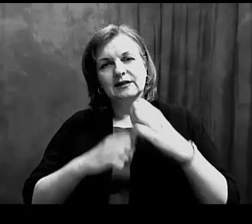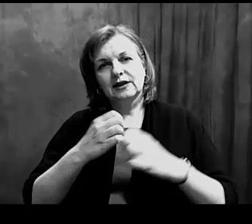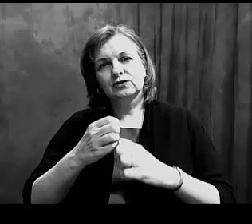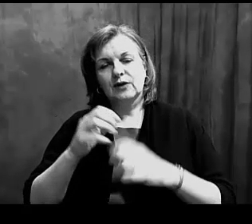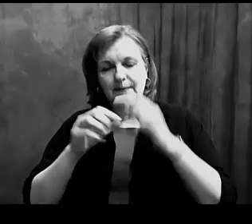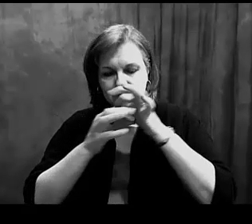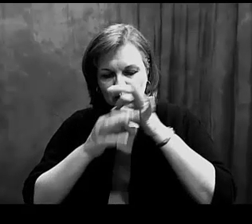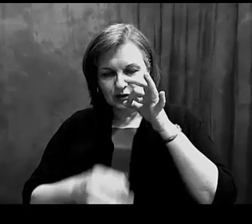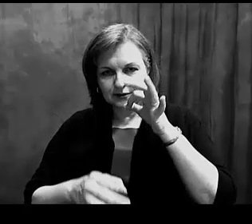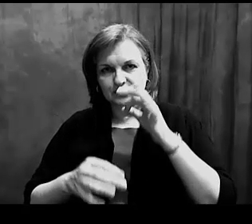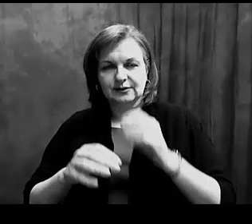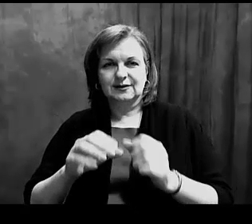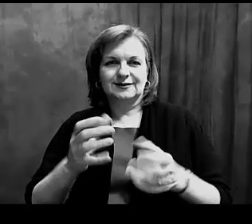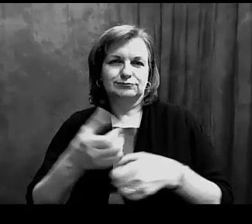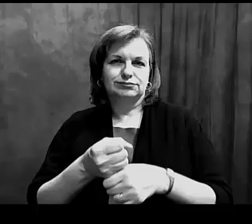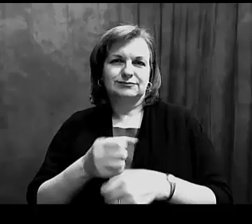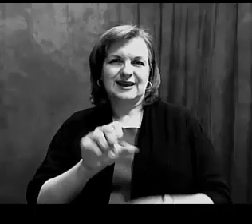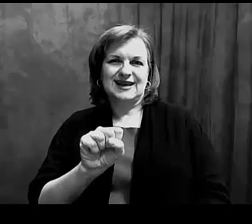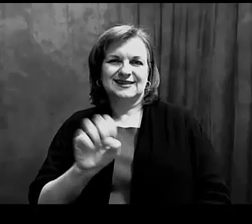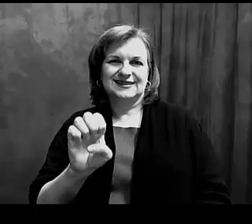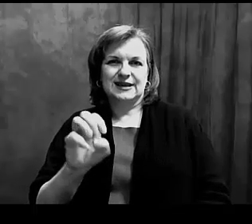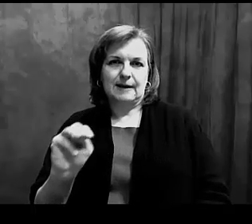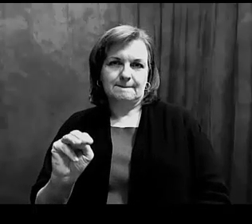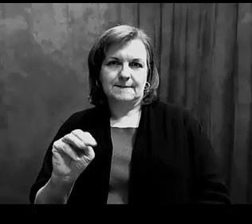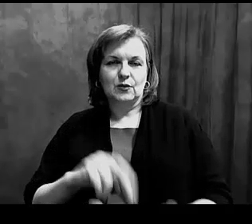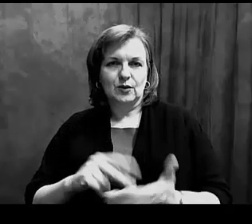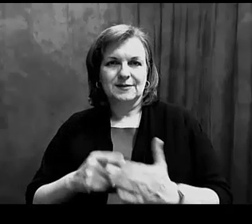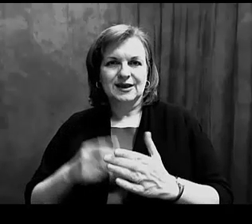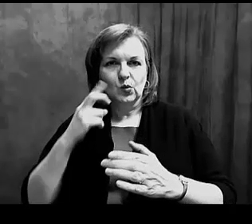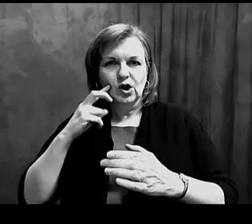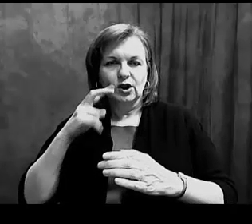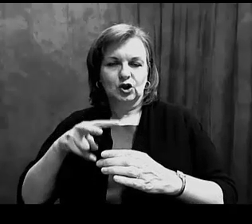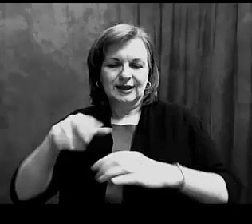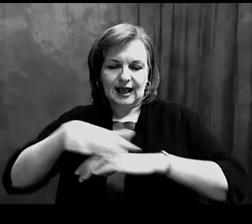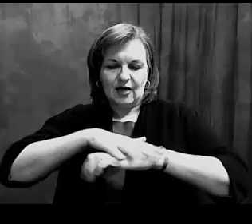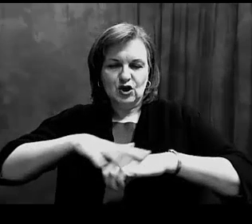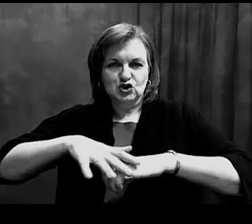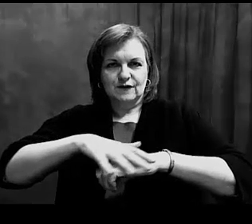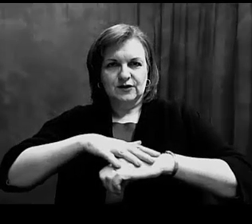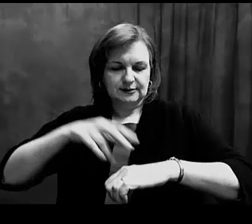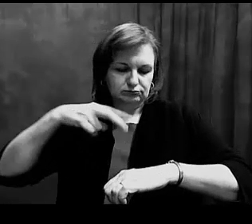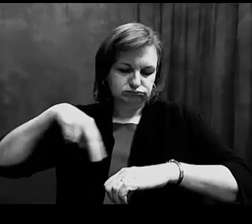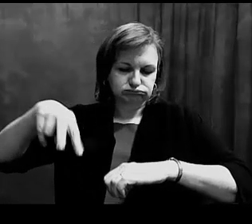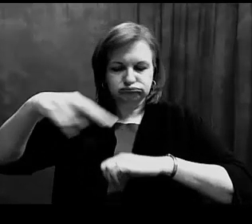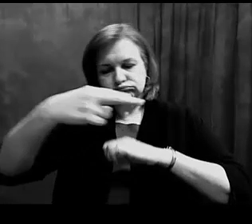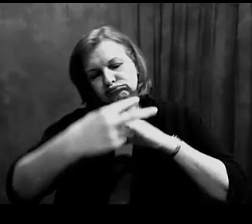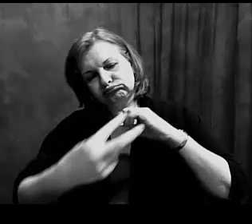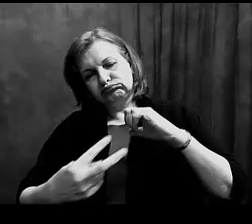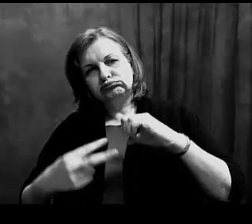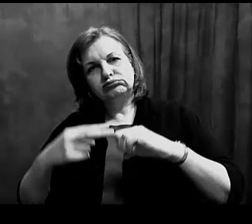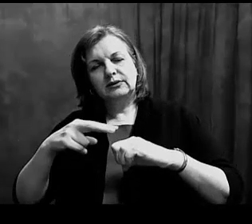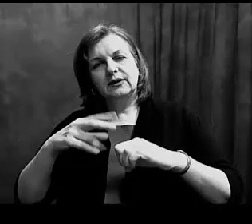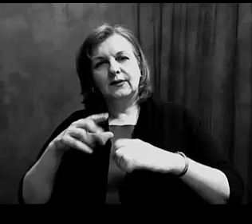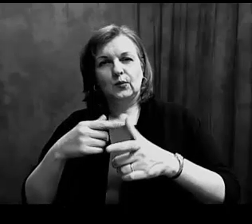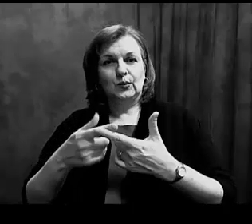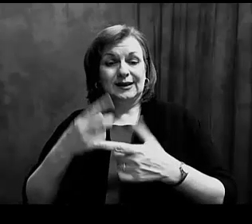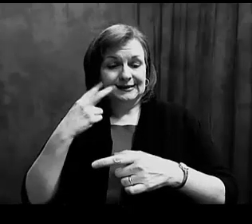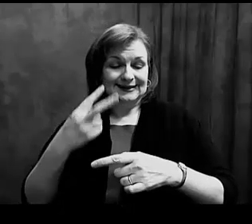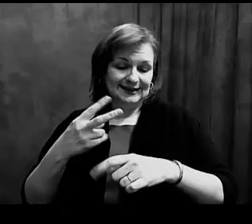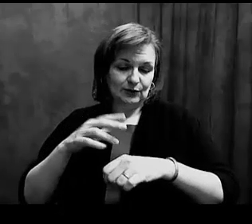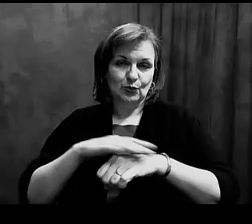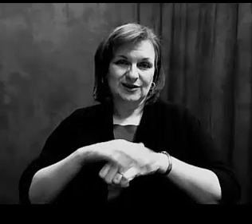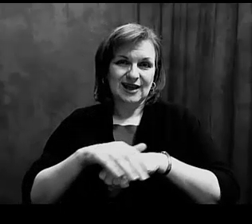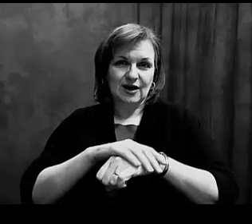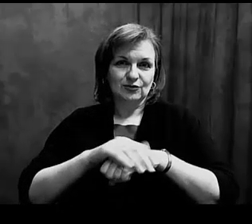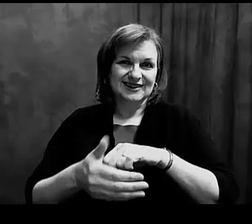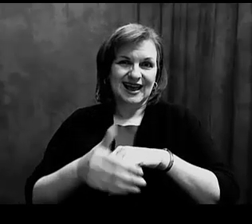electron microscopy image, or an SEM. Scanning means we're looking at the outside. You're looking at the